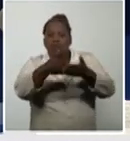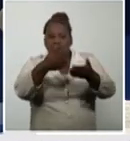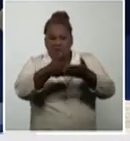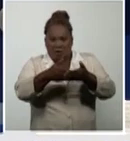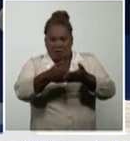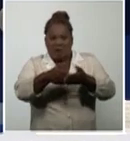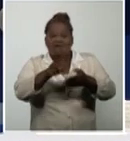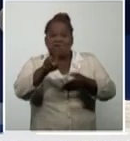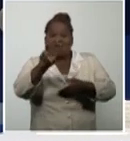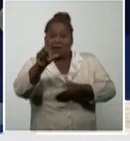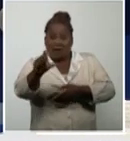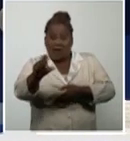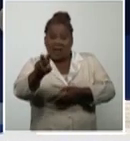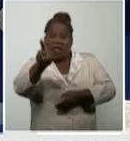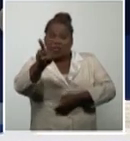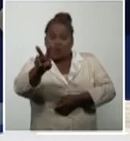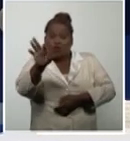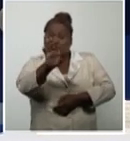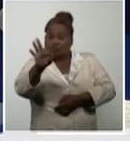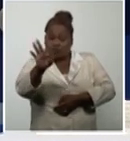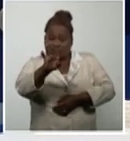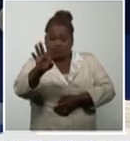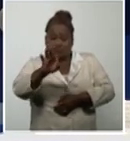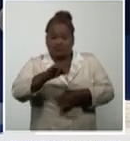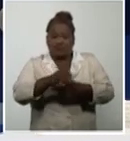in Villa Clara, 288,